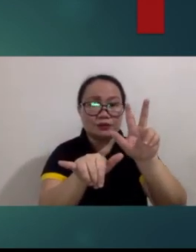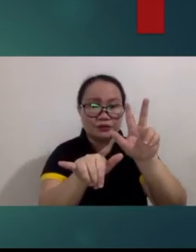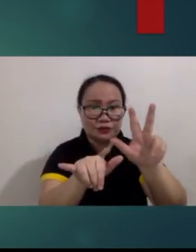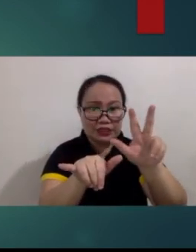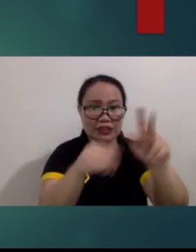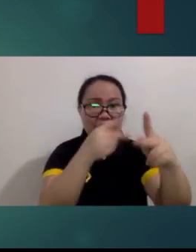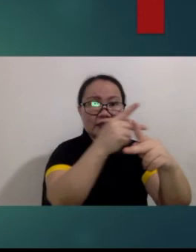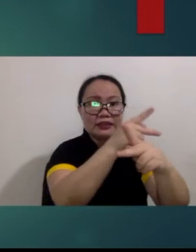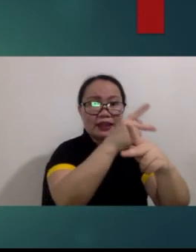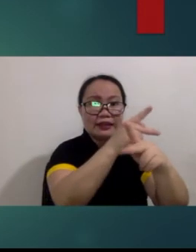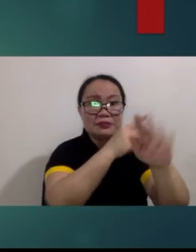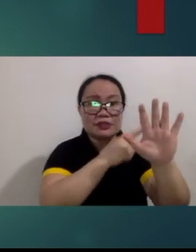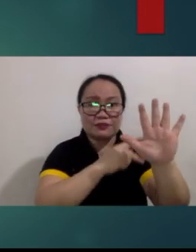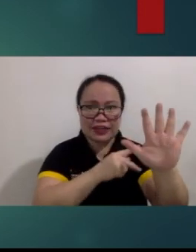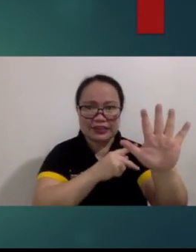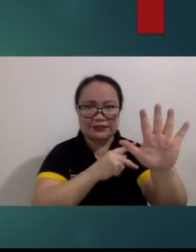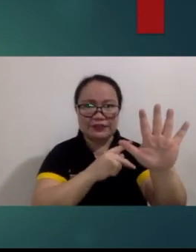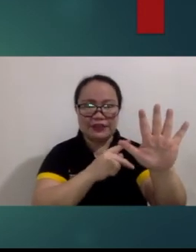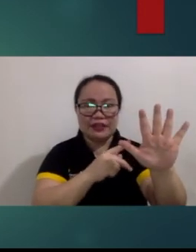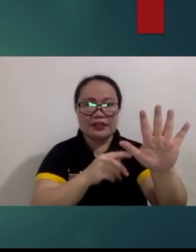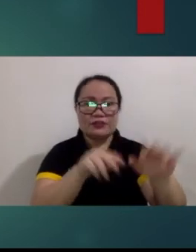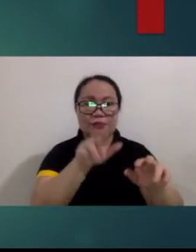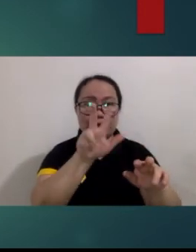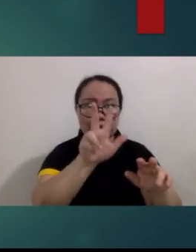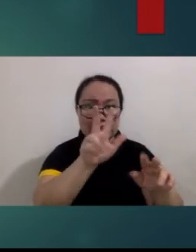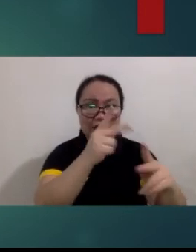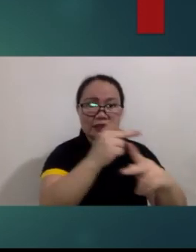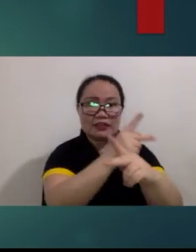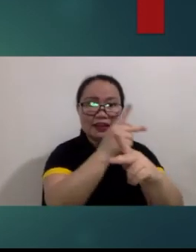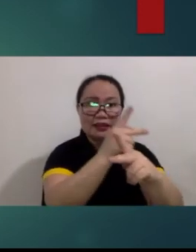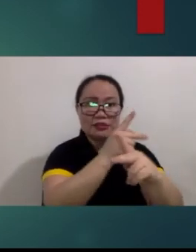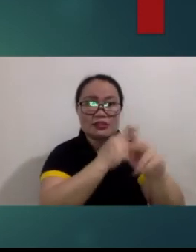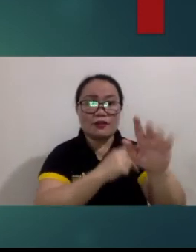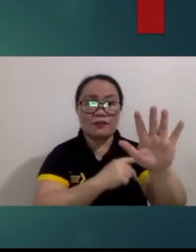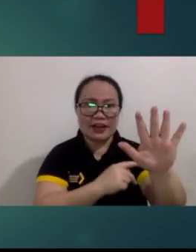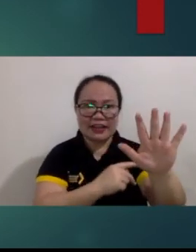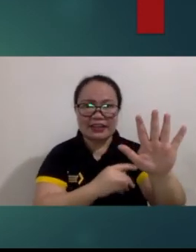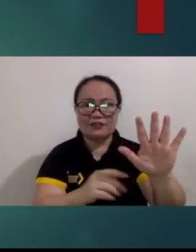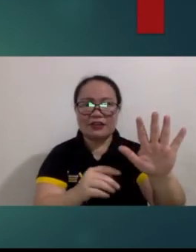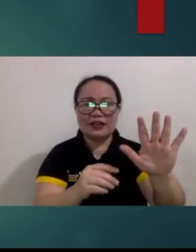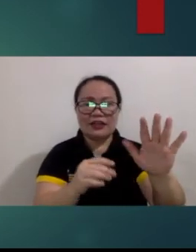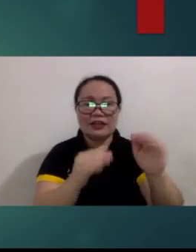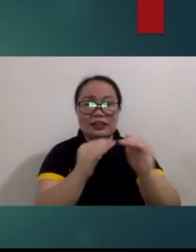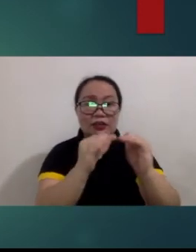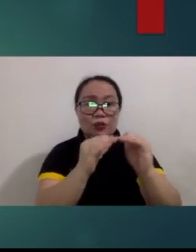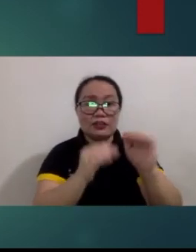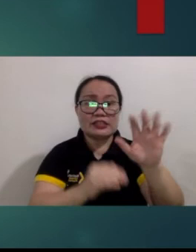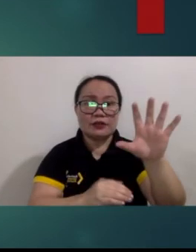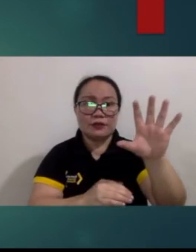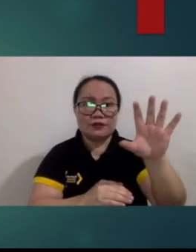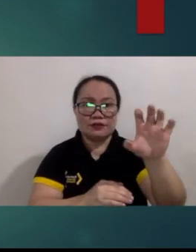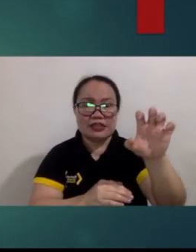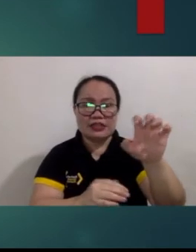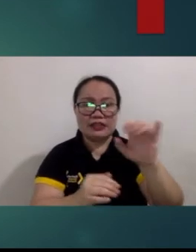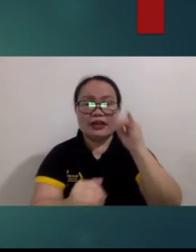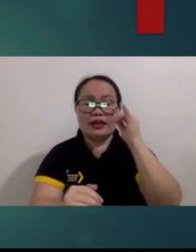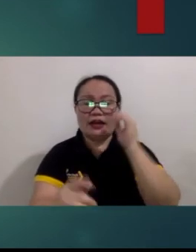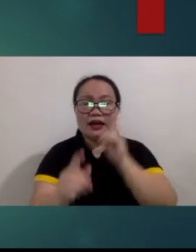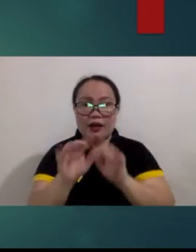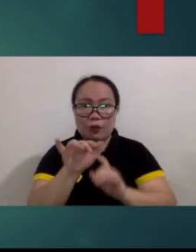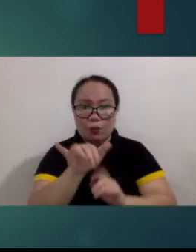power of 3 times 5. So 3 times 5 equals